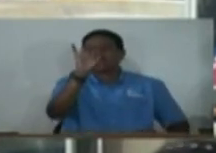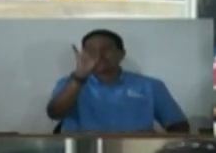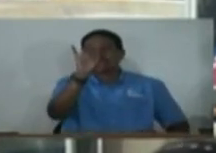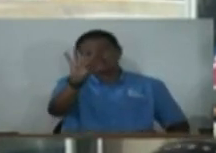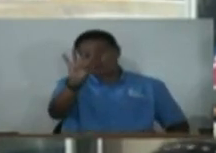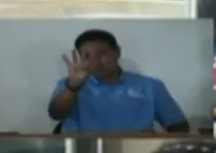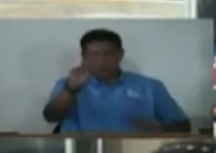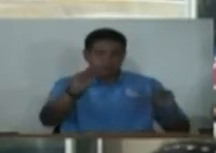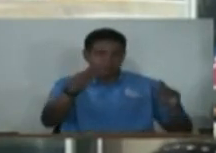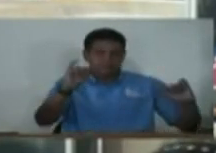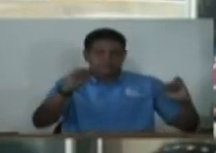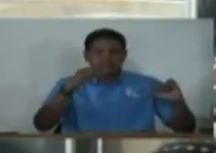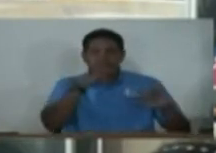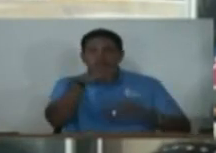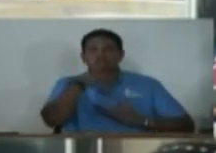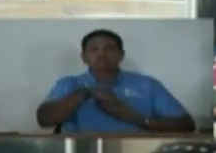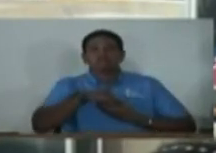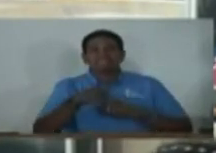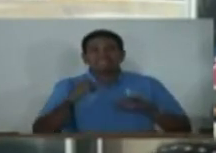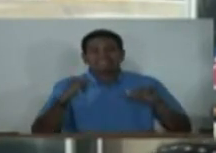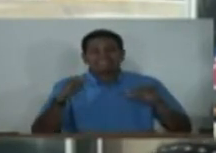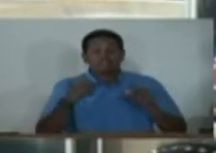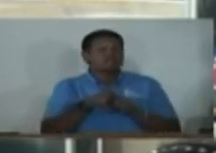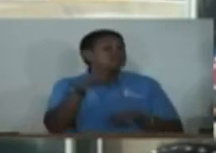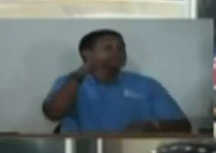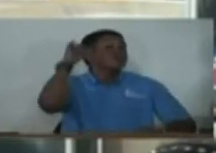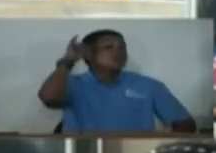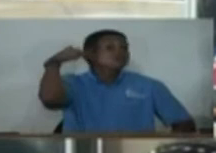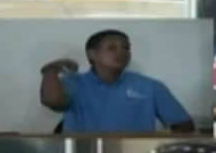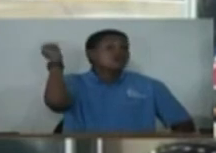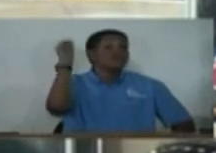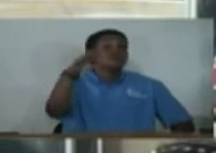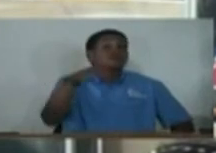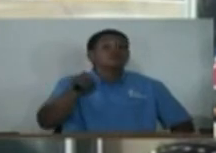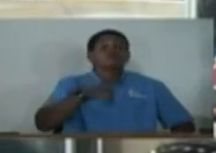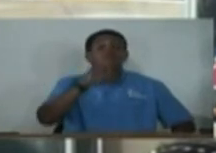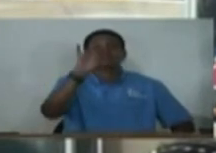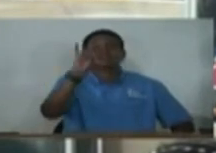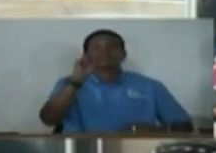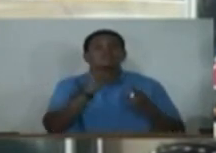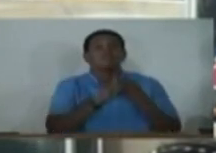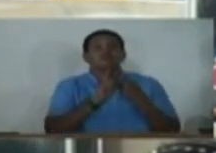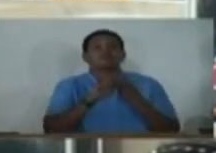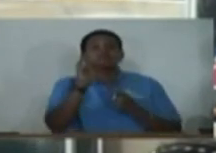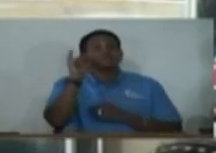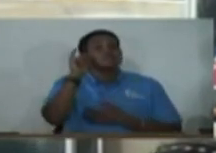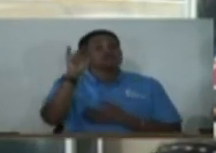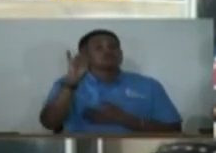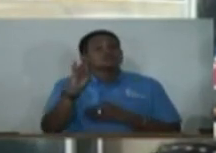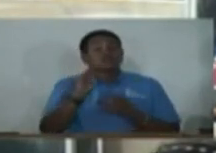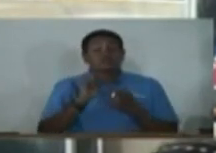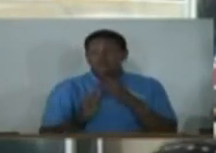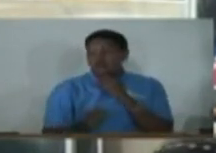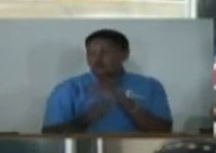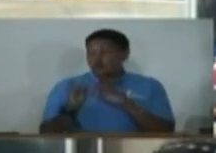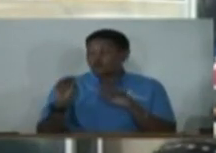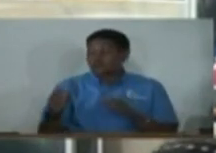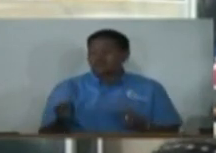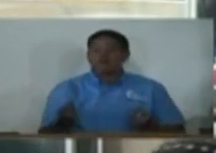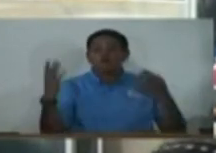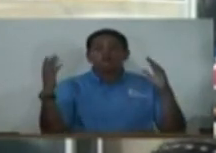21,784. Yesterday, as I said, we had 37 positive cases, but this was out of